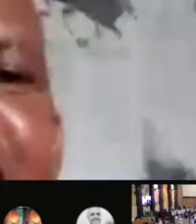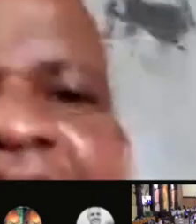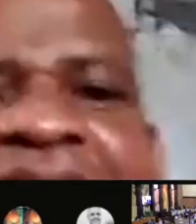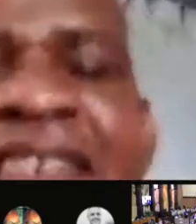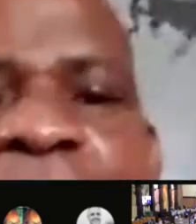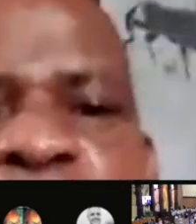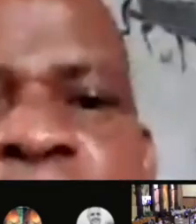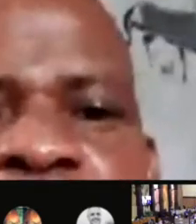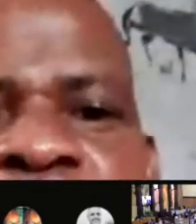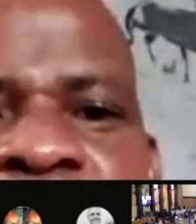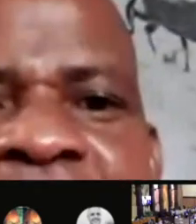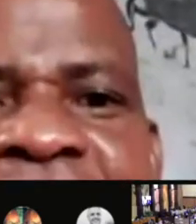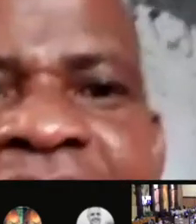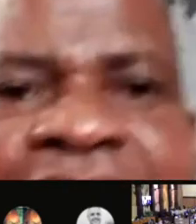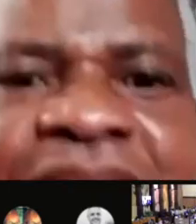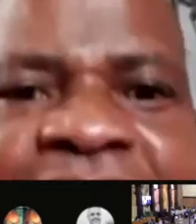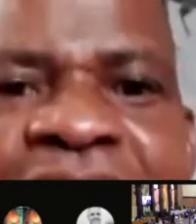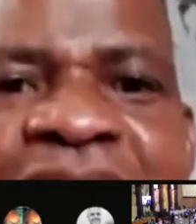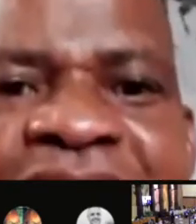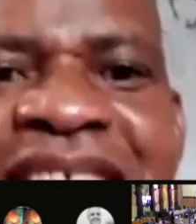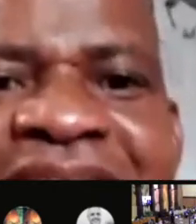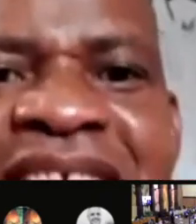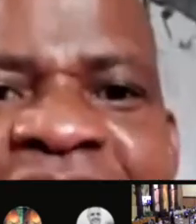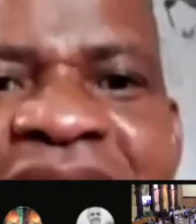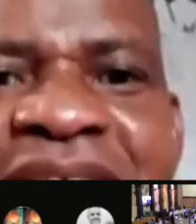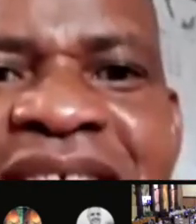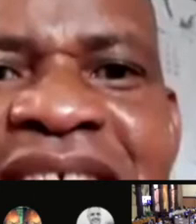Likomanis. Lebaliling makomanisi.